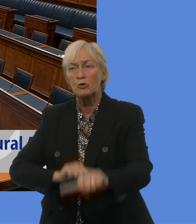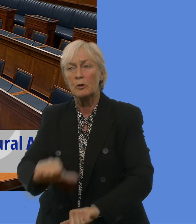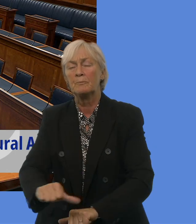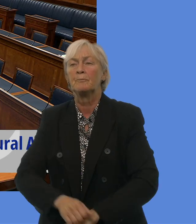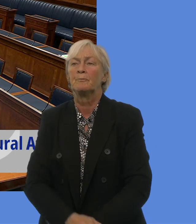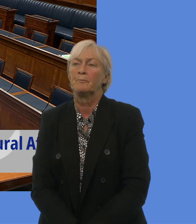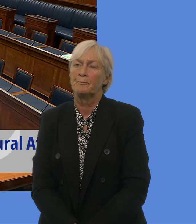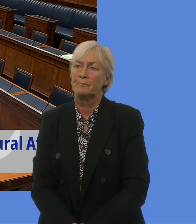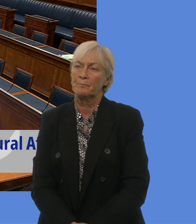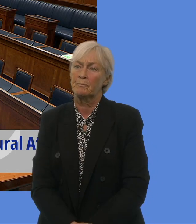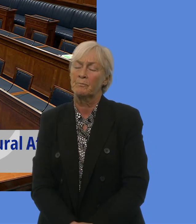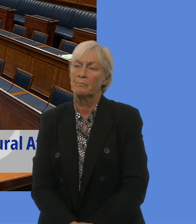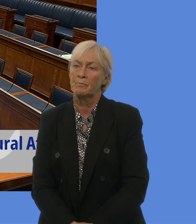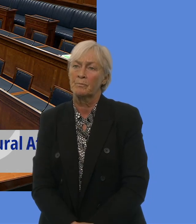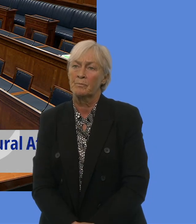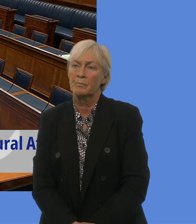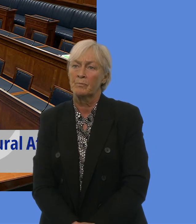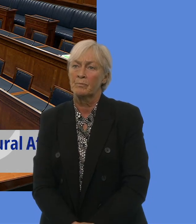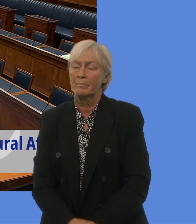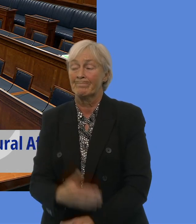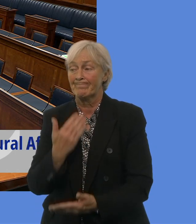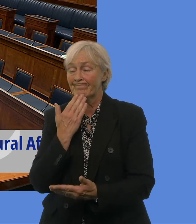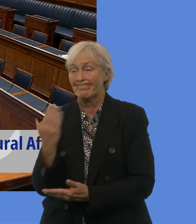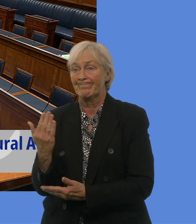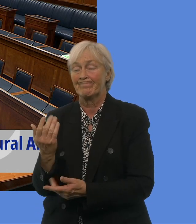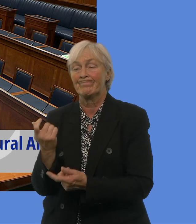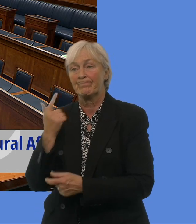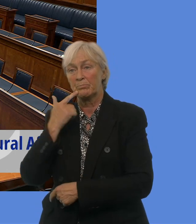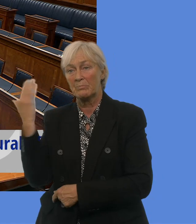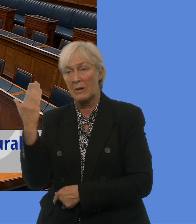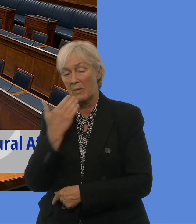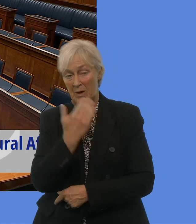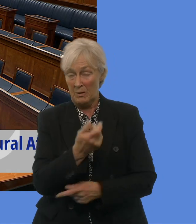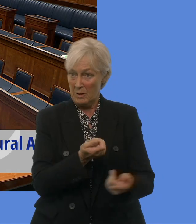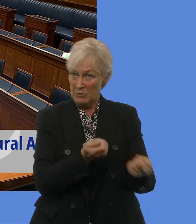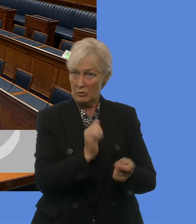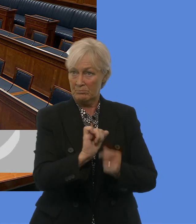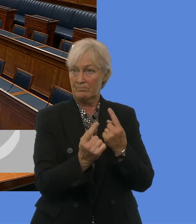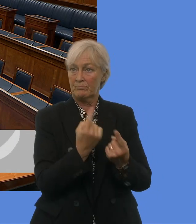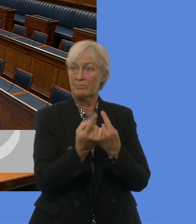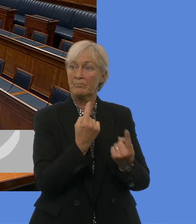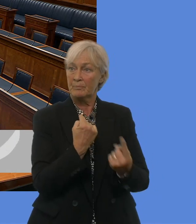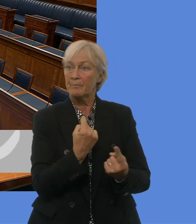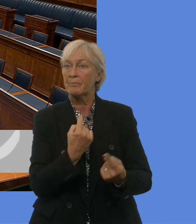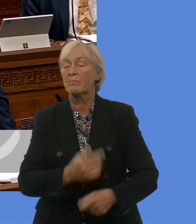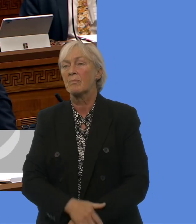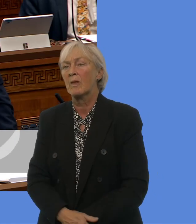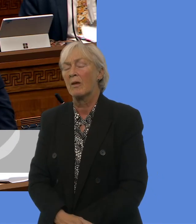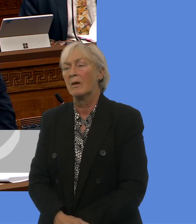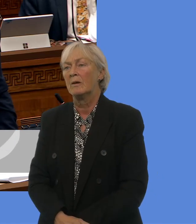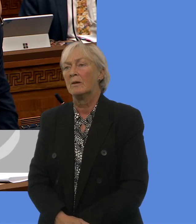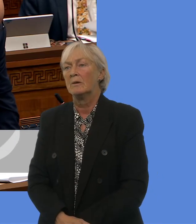Blair. Thank you, Mr Speaker, and I thank the Minister for his answers and detail given so far. Can I ask